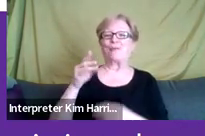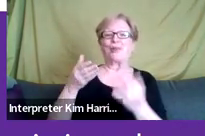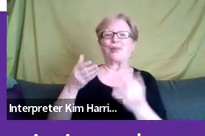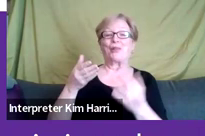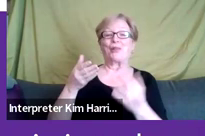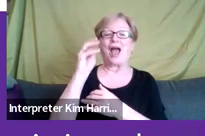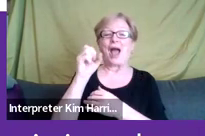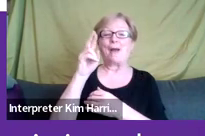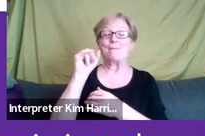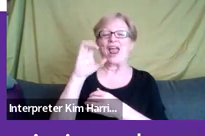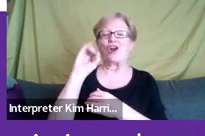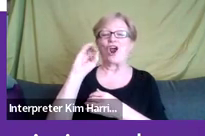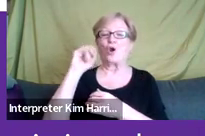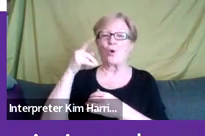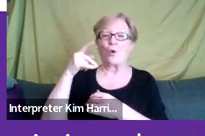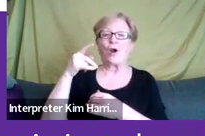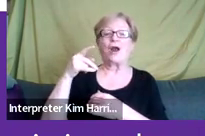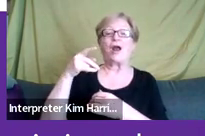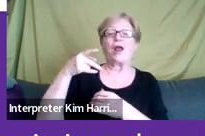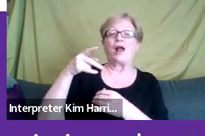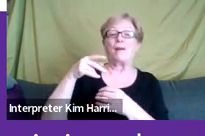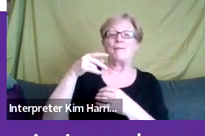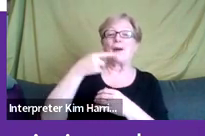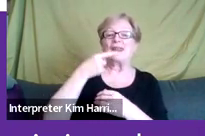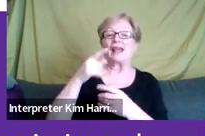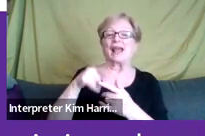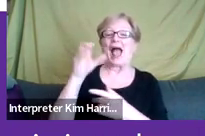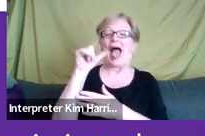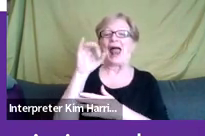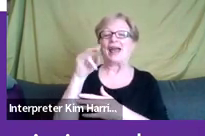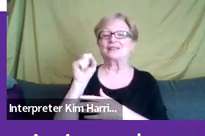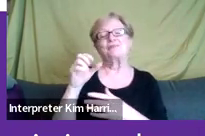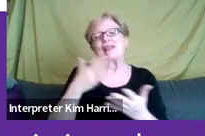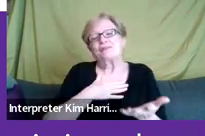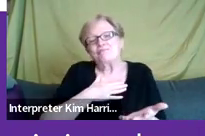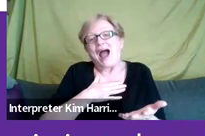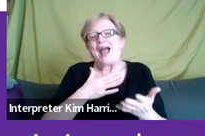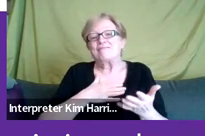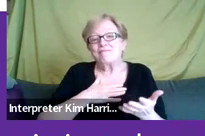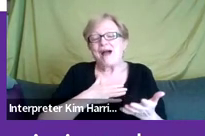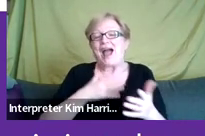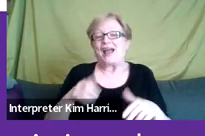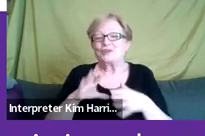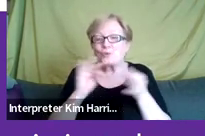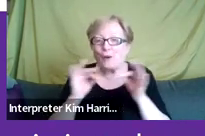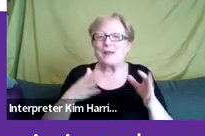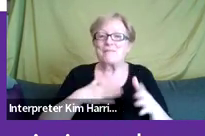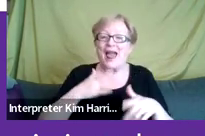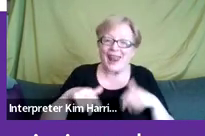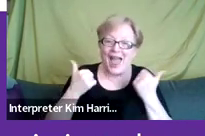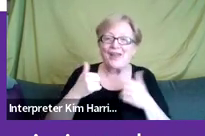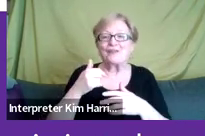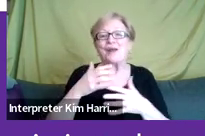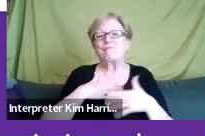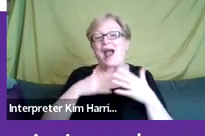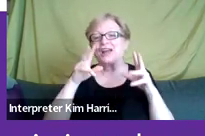AmeriCorps Public Allies. So that's kind of like my journey. I think that a lot of people, you